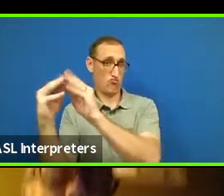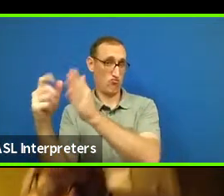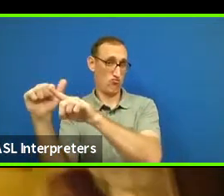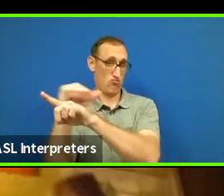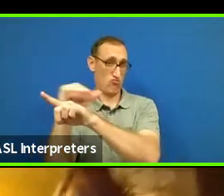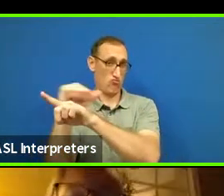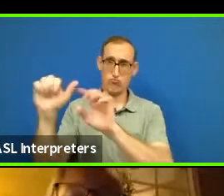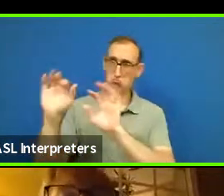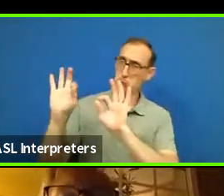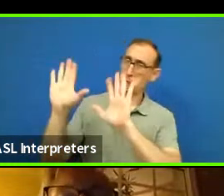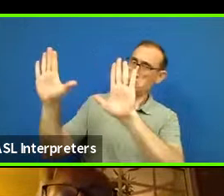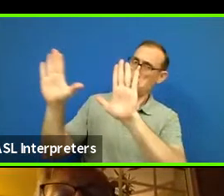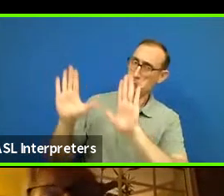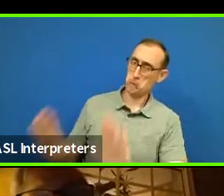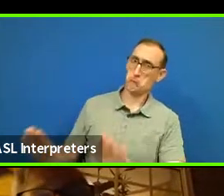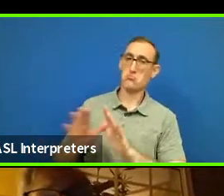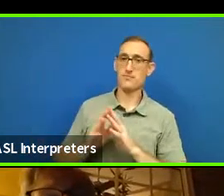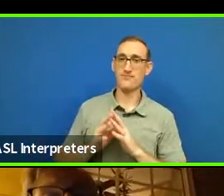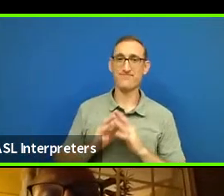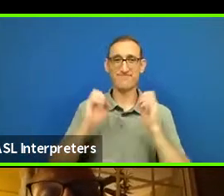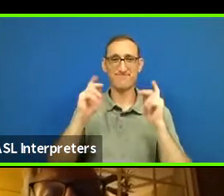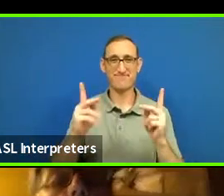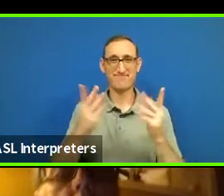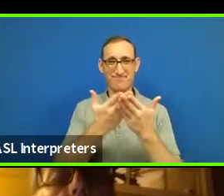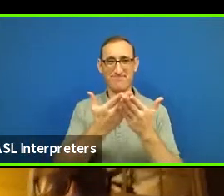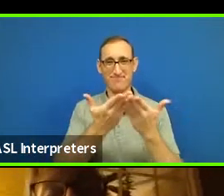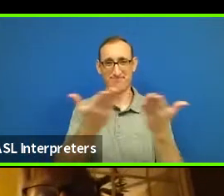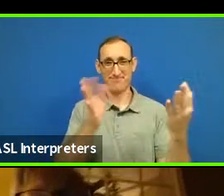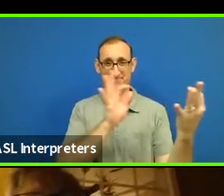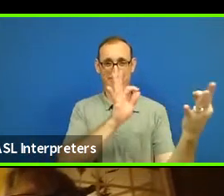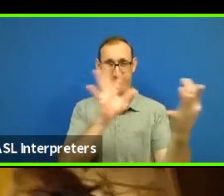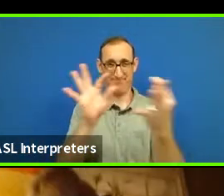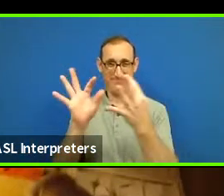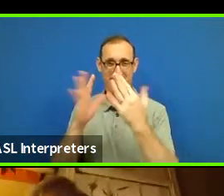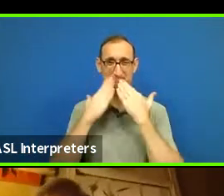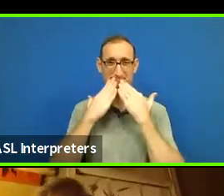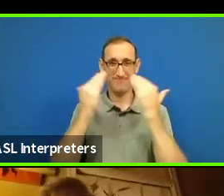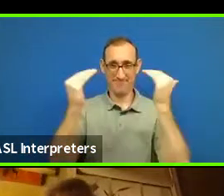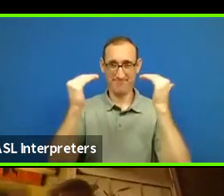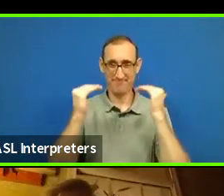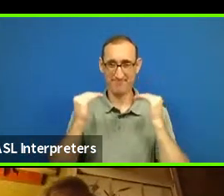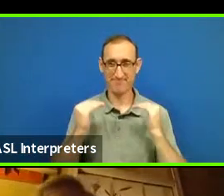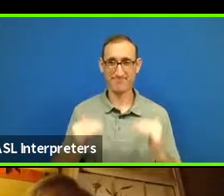Okay. Well, thank you for your feedback. We'll move forward with item